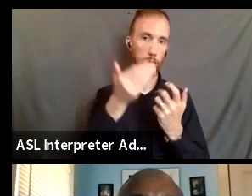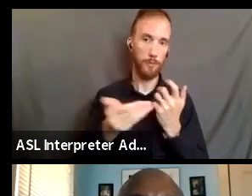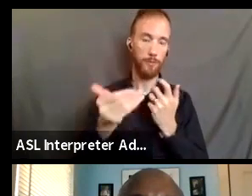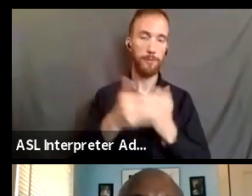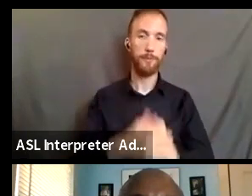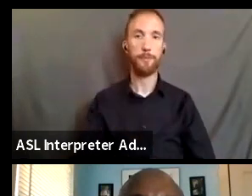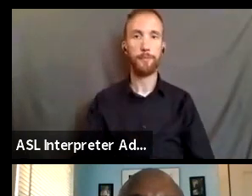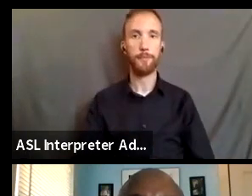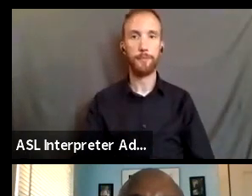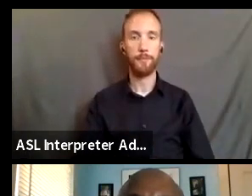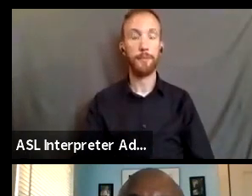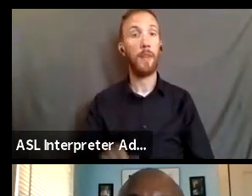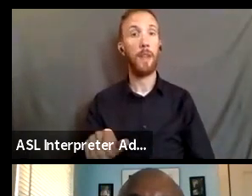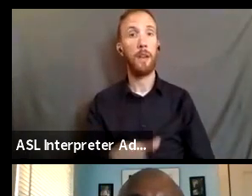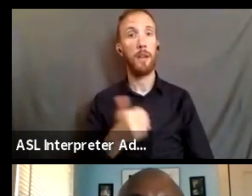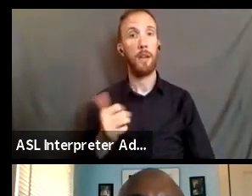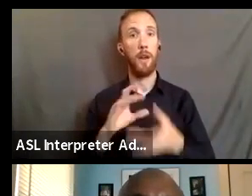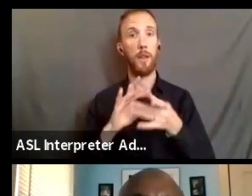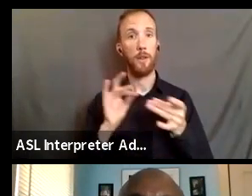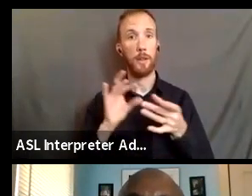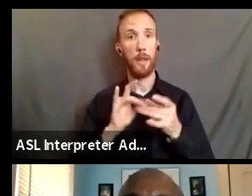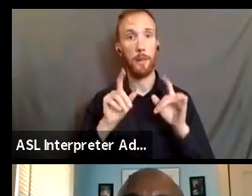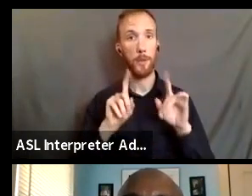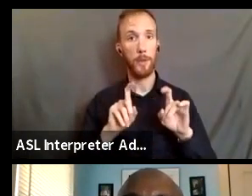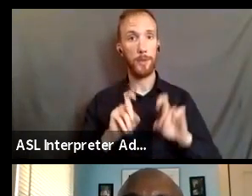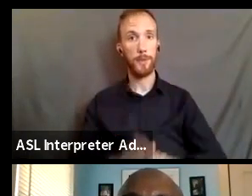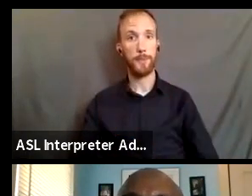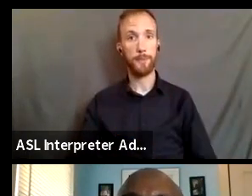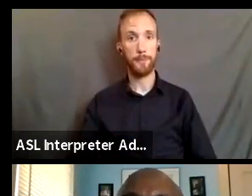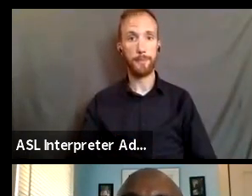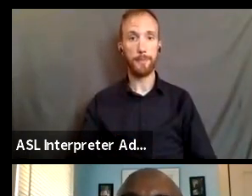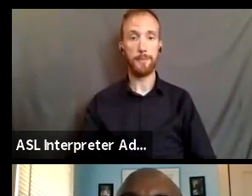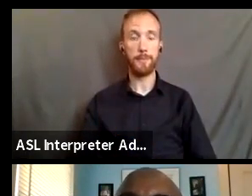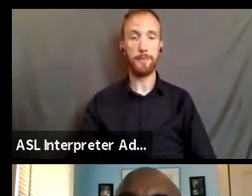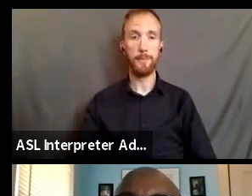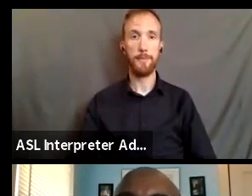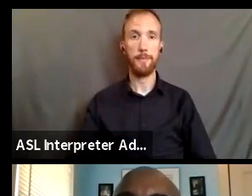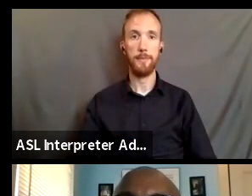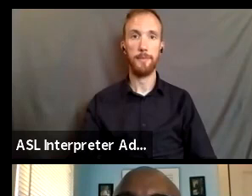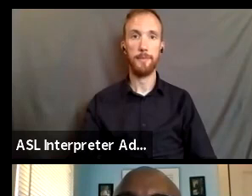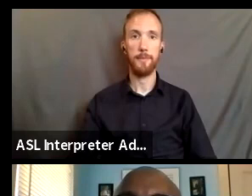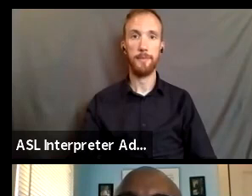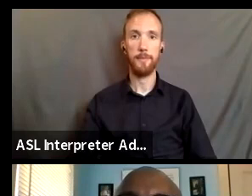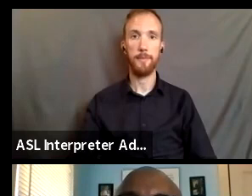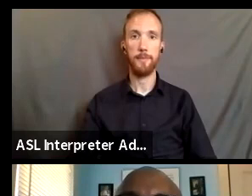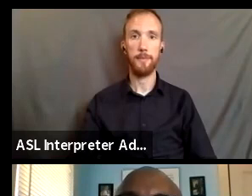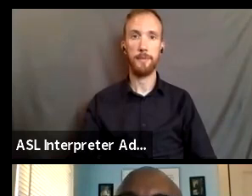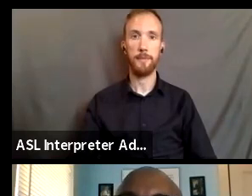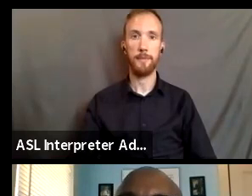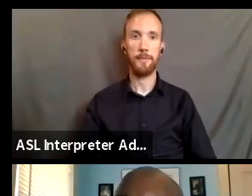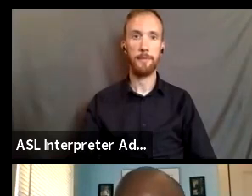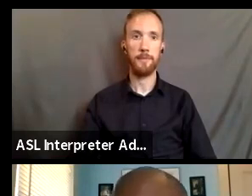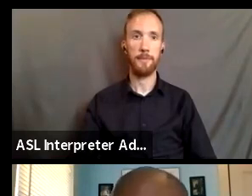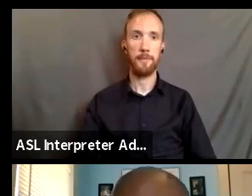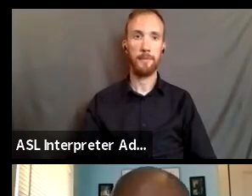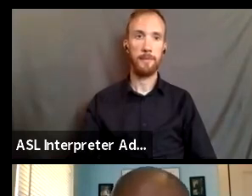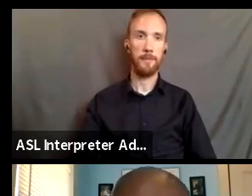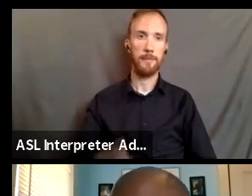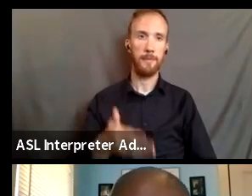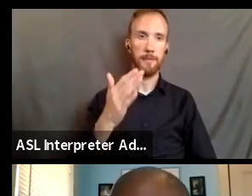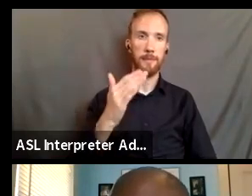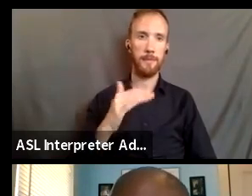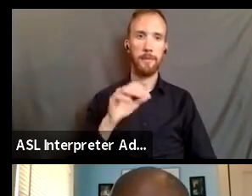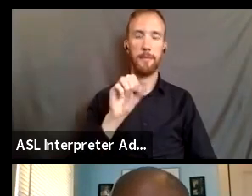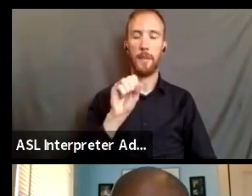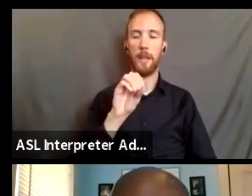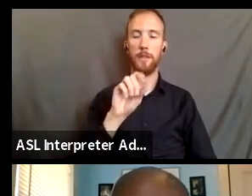any other comments or questions yes remember to tell them yes thank you so uh thank